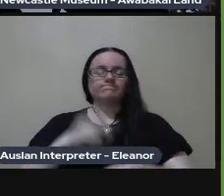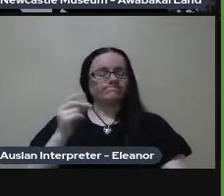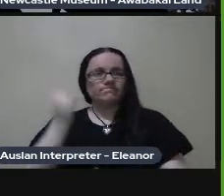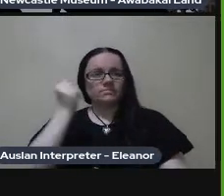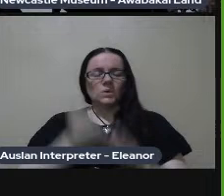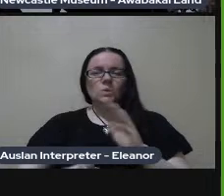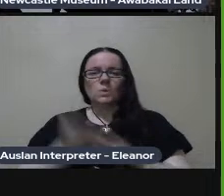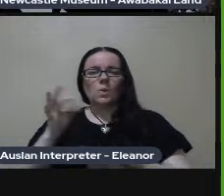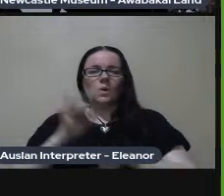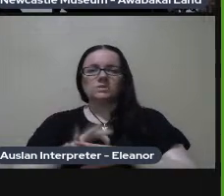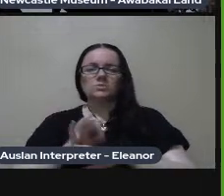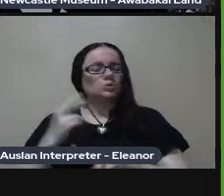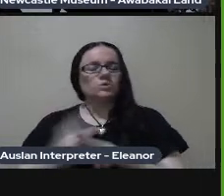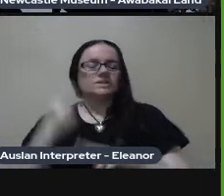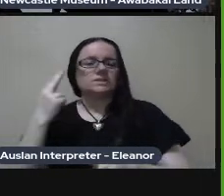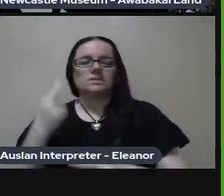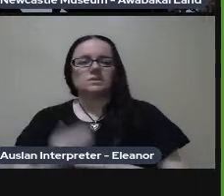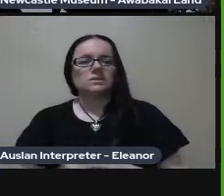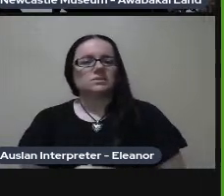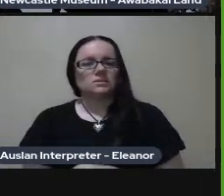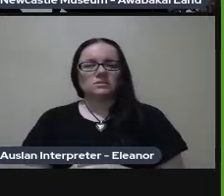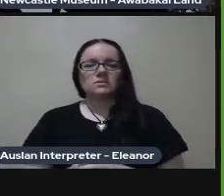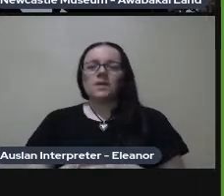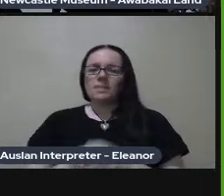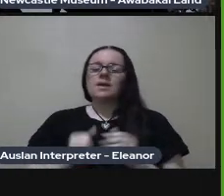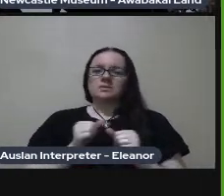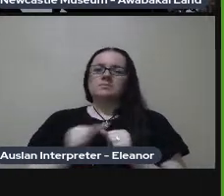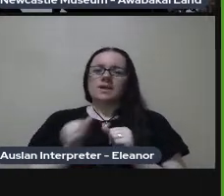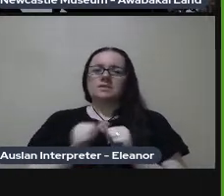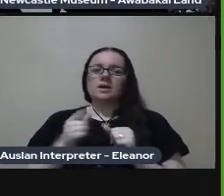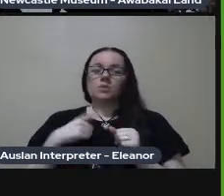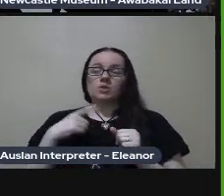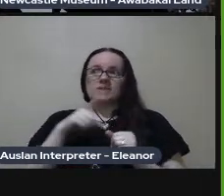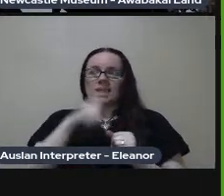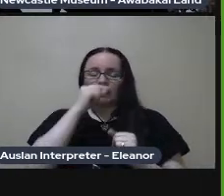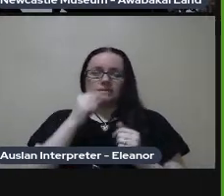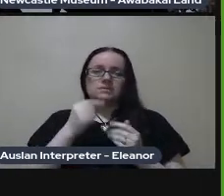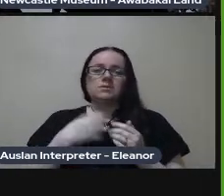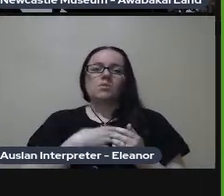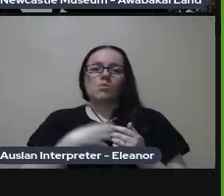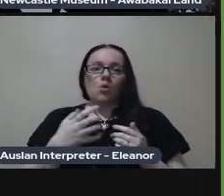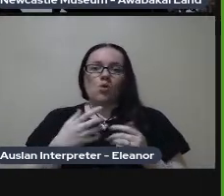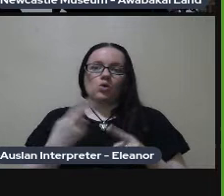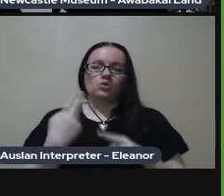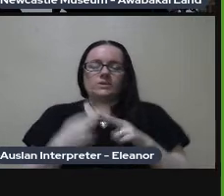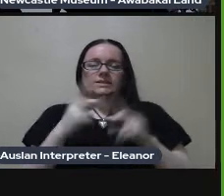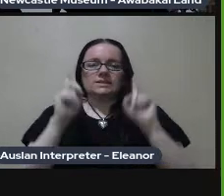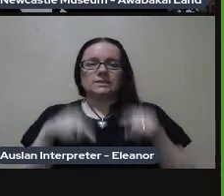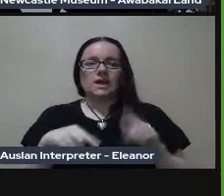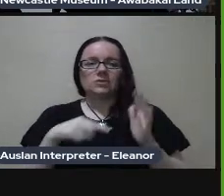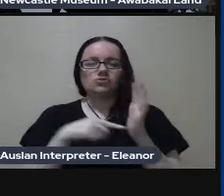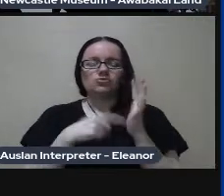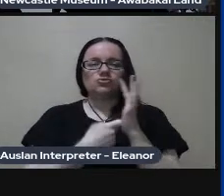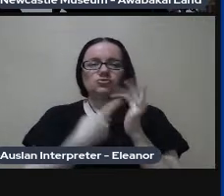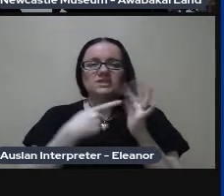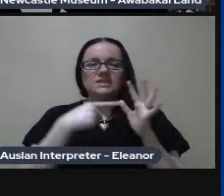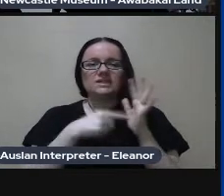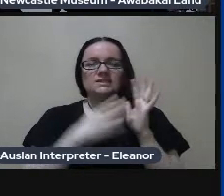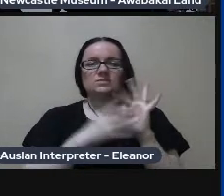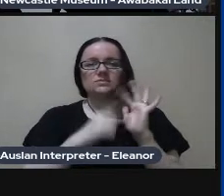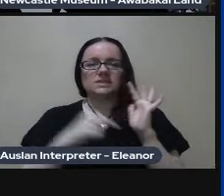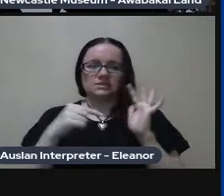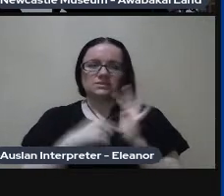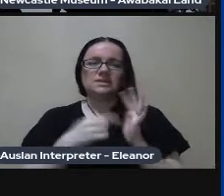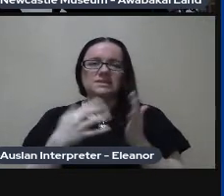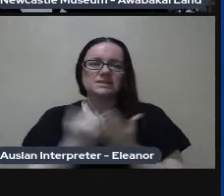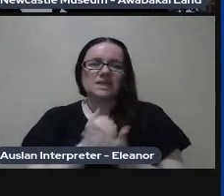to a hospital, the quicker that life-saving and brain-saving treatments can be administered. So